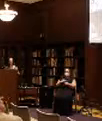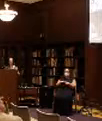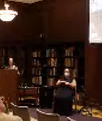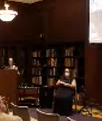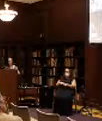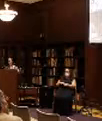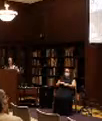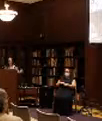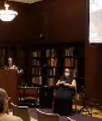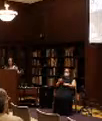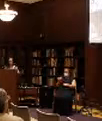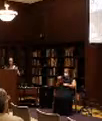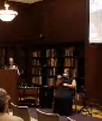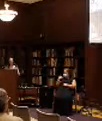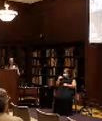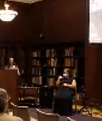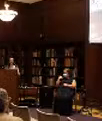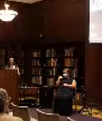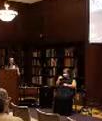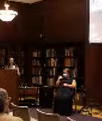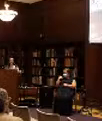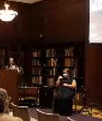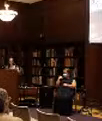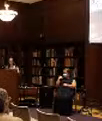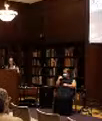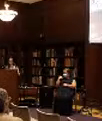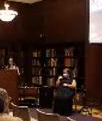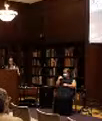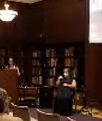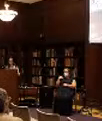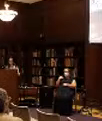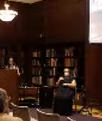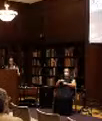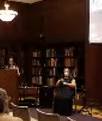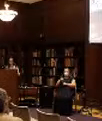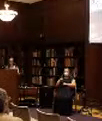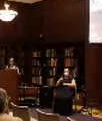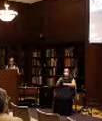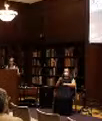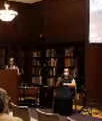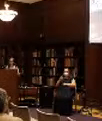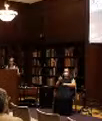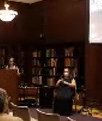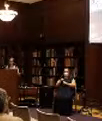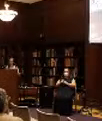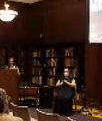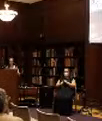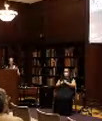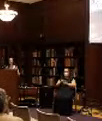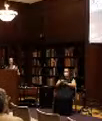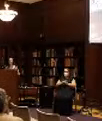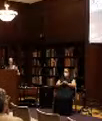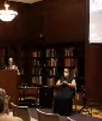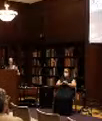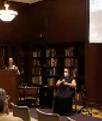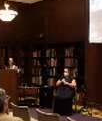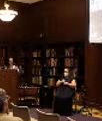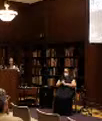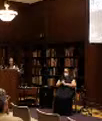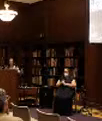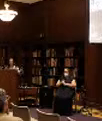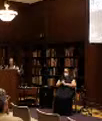oppression dates to at least the early 20th century, with the passing of laws